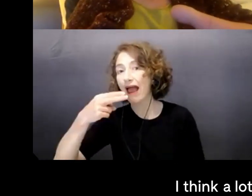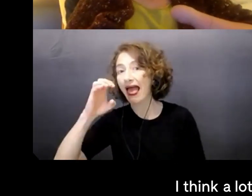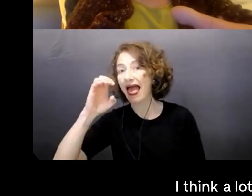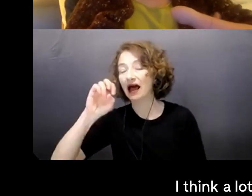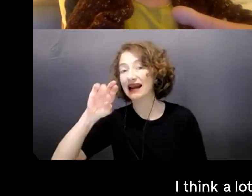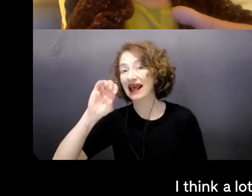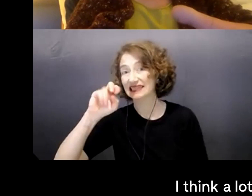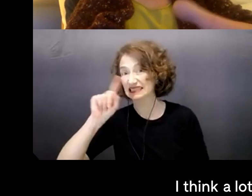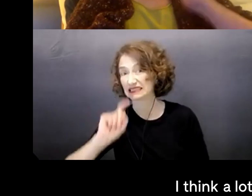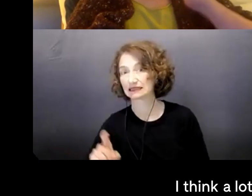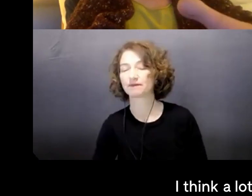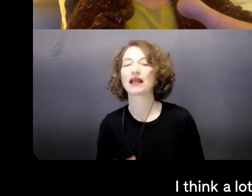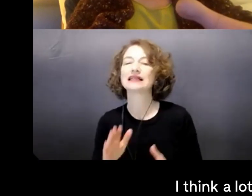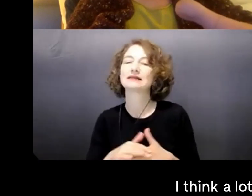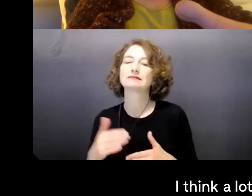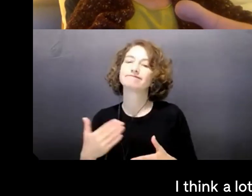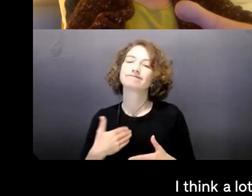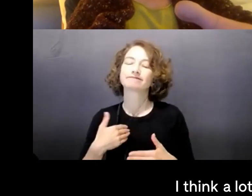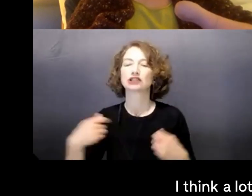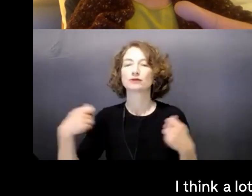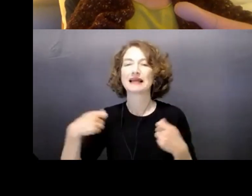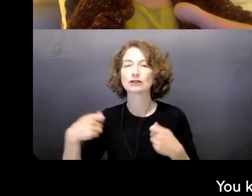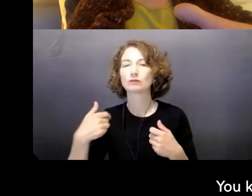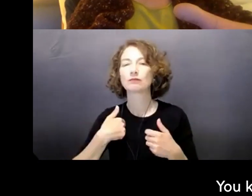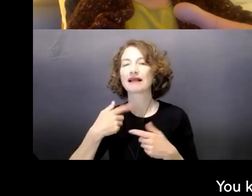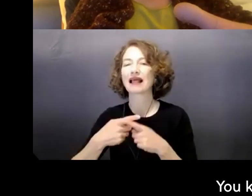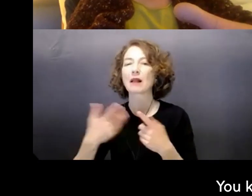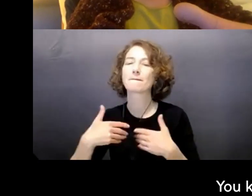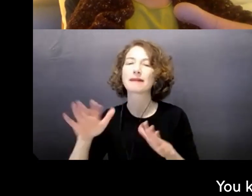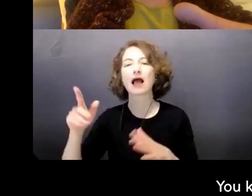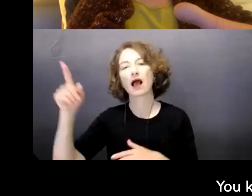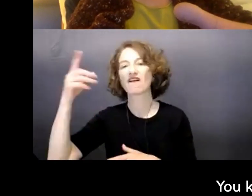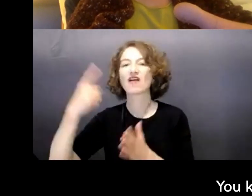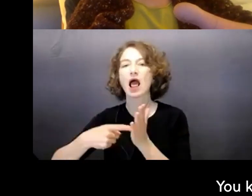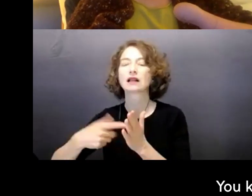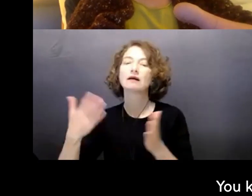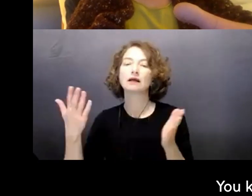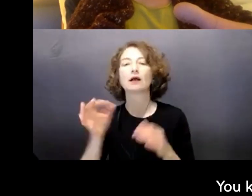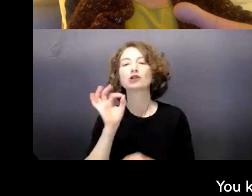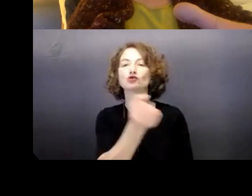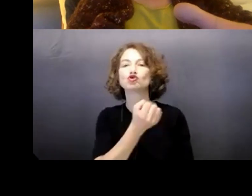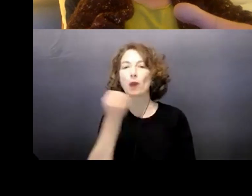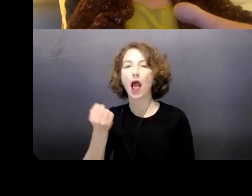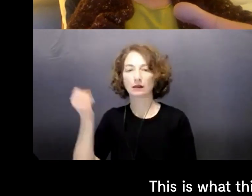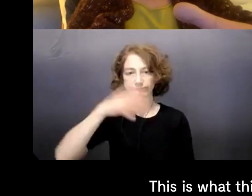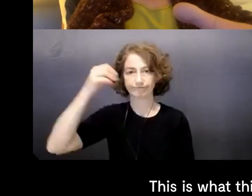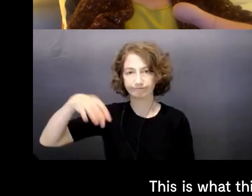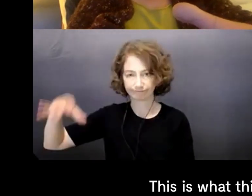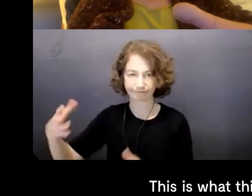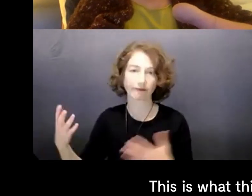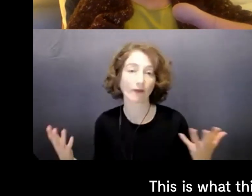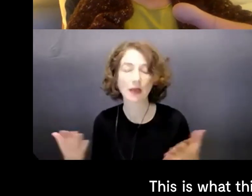has been about putting things in categories. Like, this is disability art, this is not disability art,